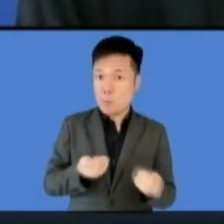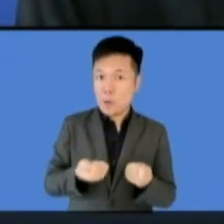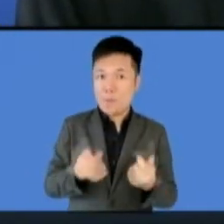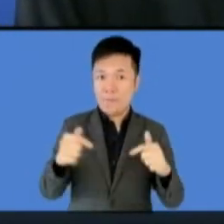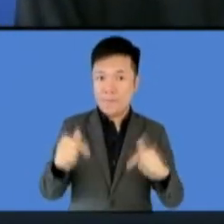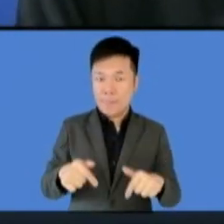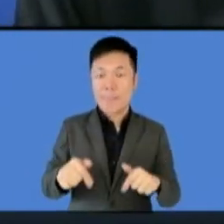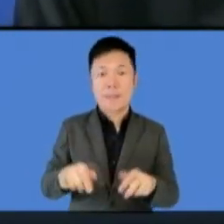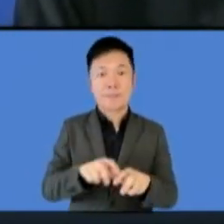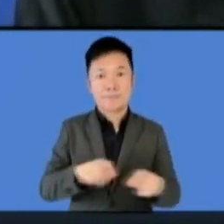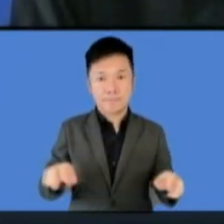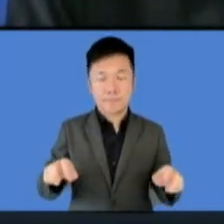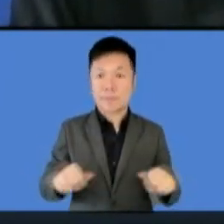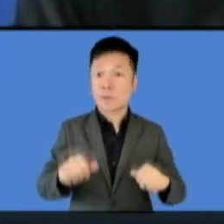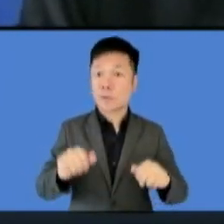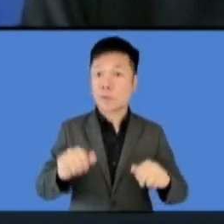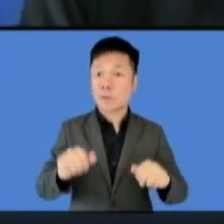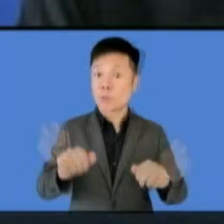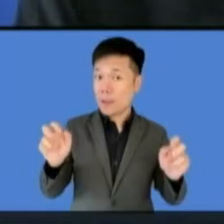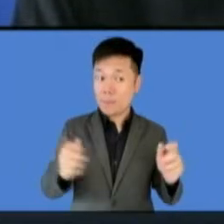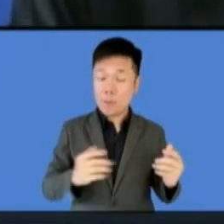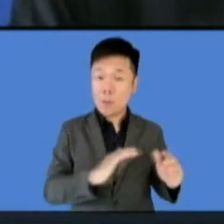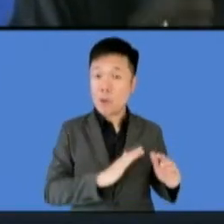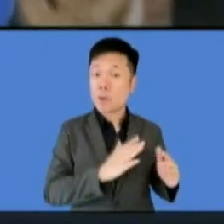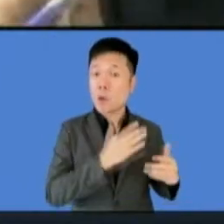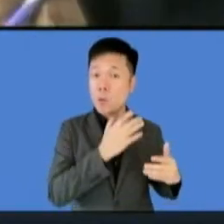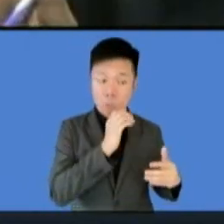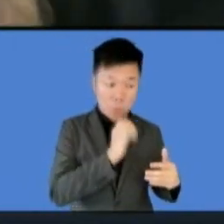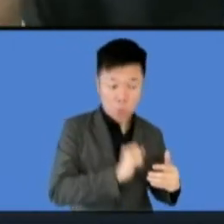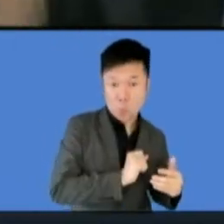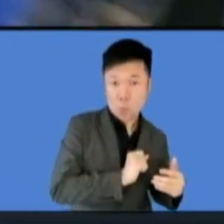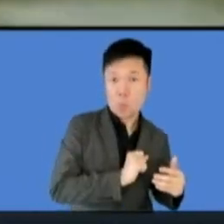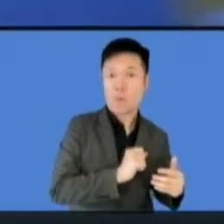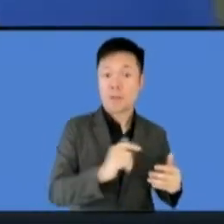and intergenerational relation in Asia and the Pacific.